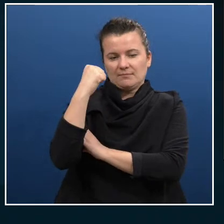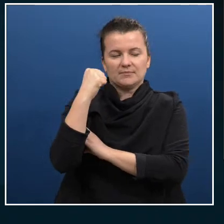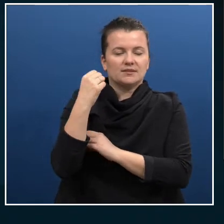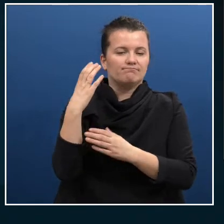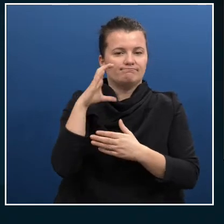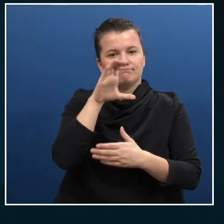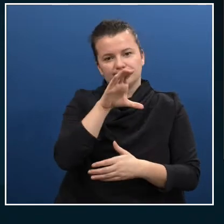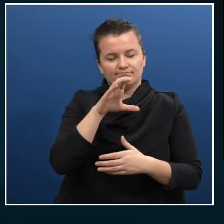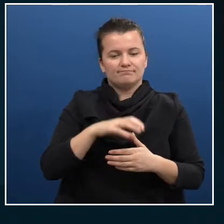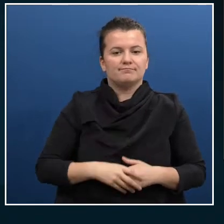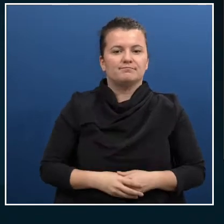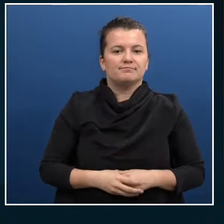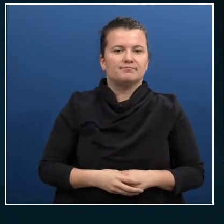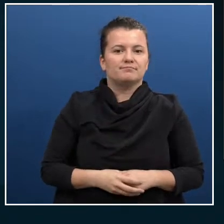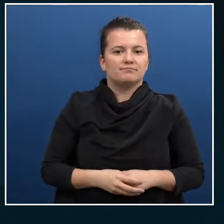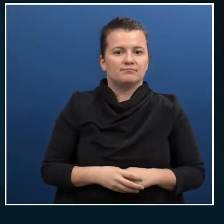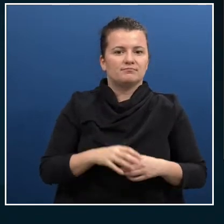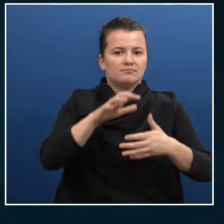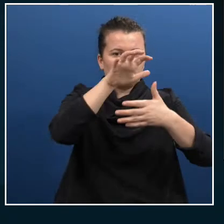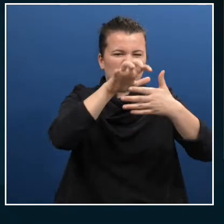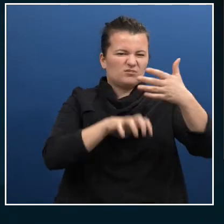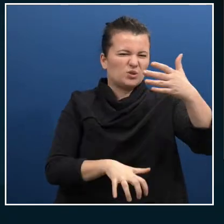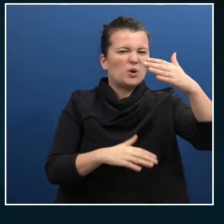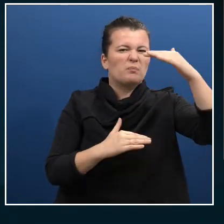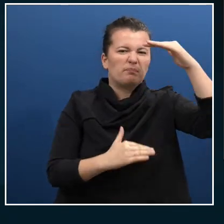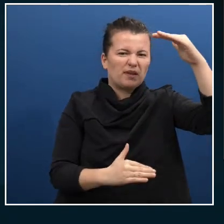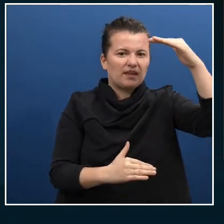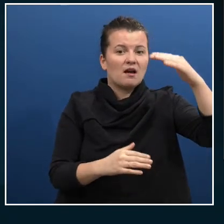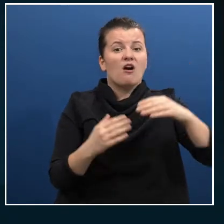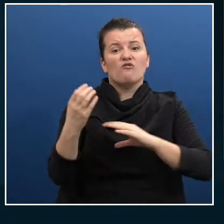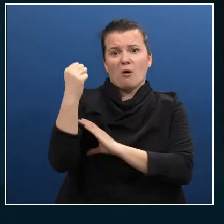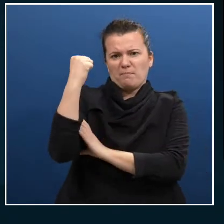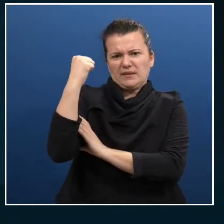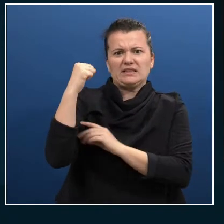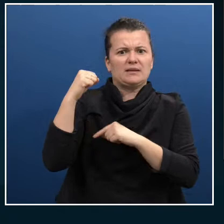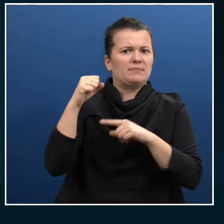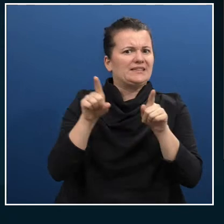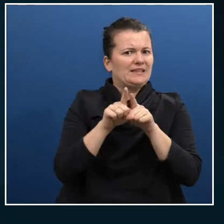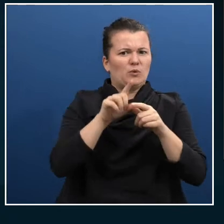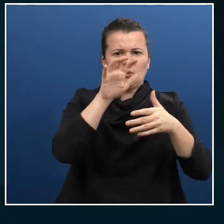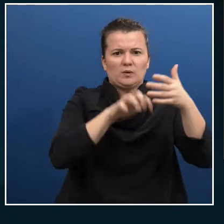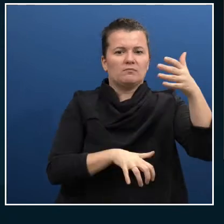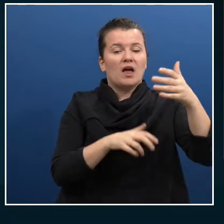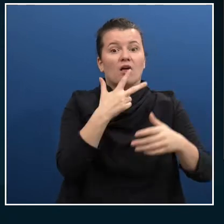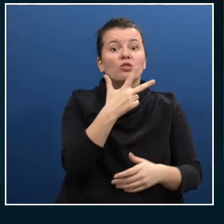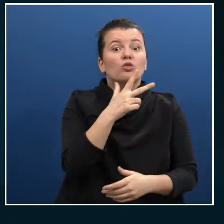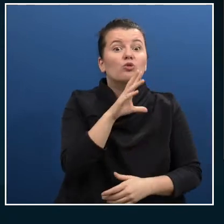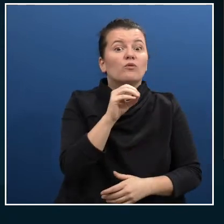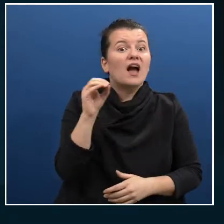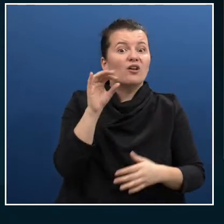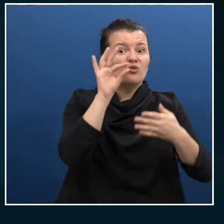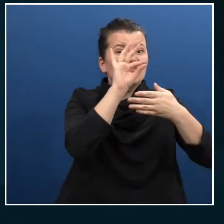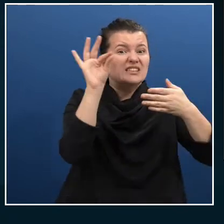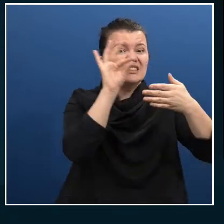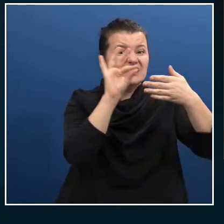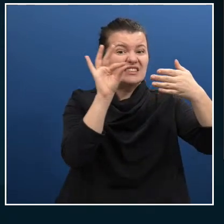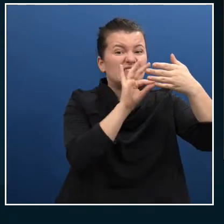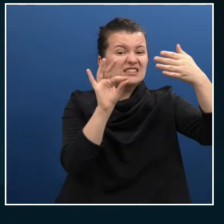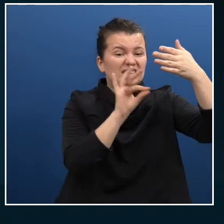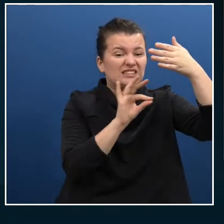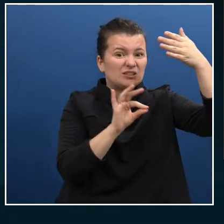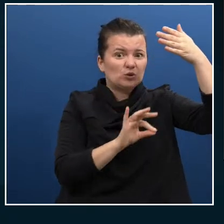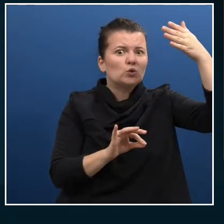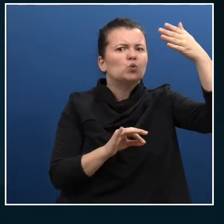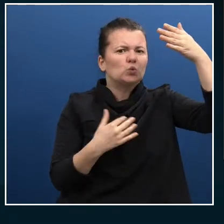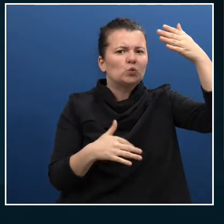already a pretty big bicep file. Even for bicep, it is 300 lines of code. But what it does is it has a